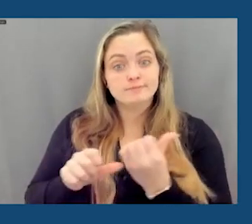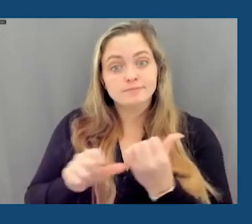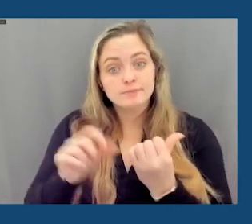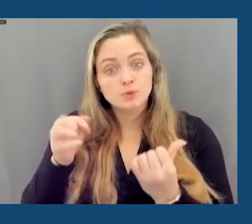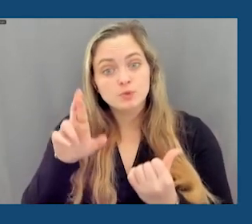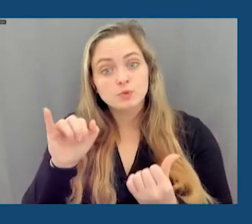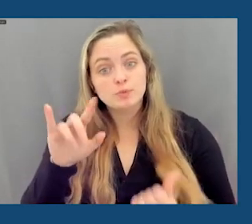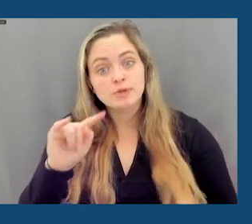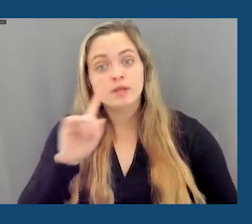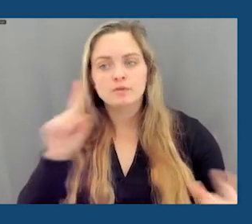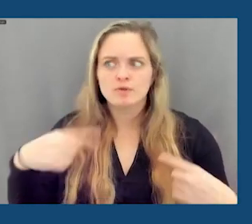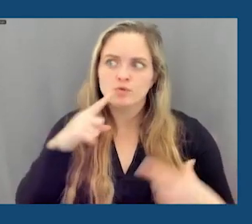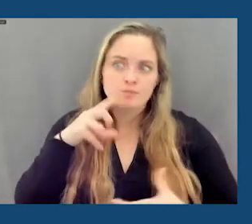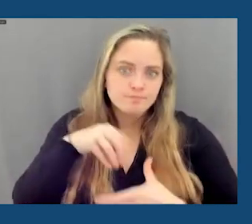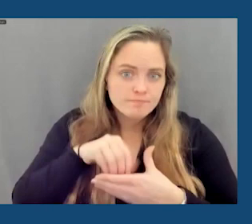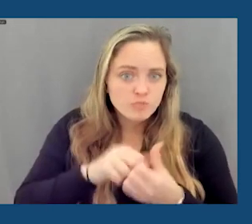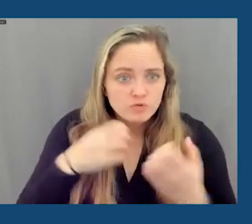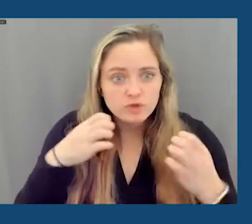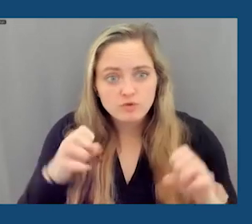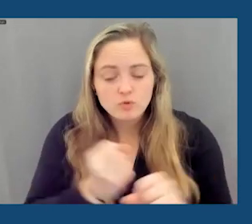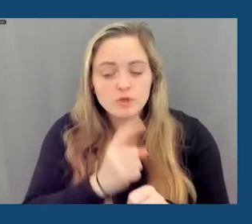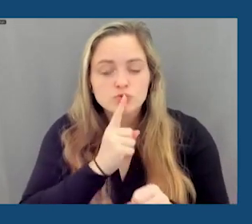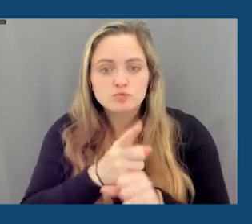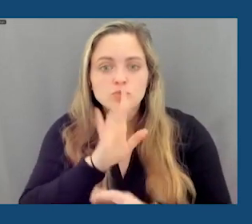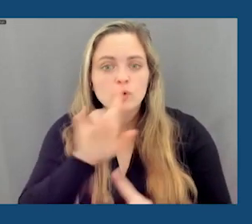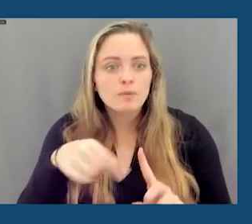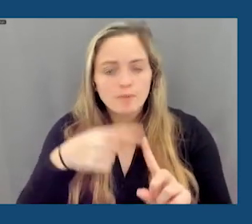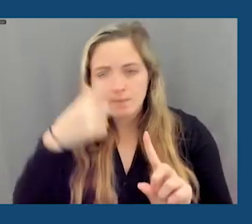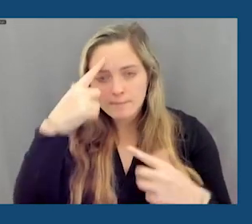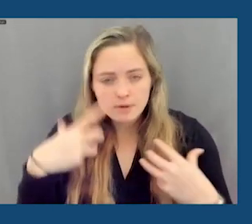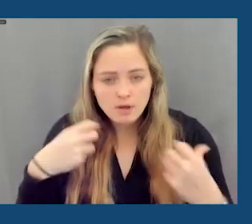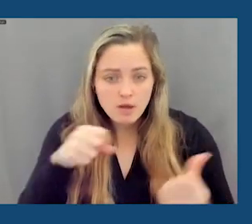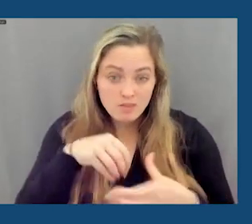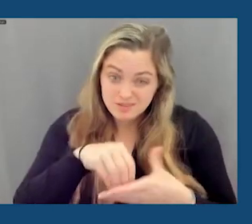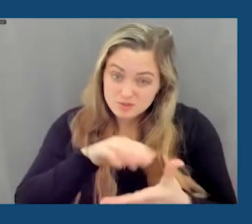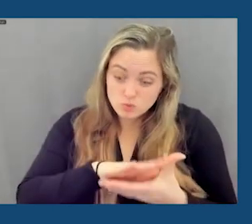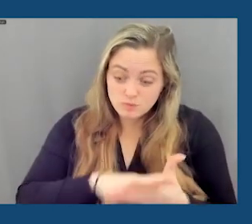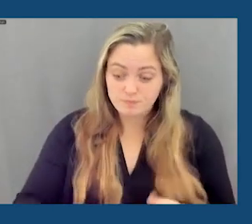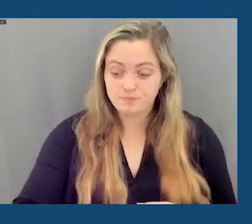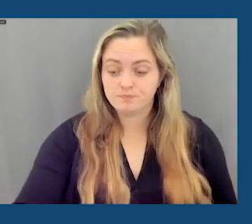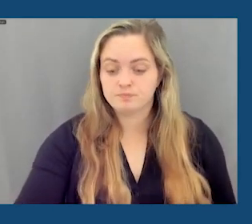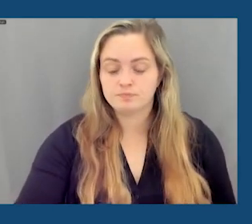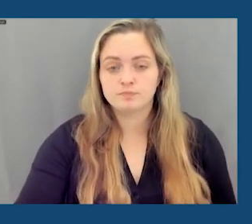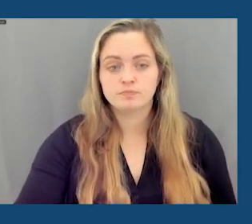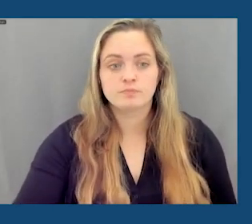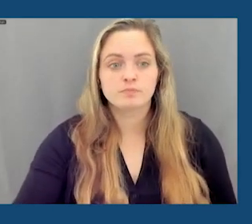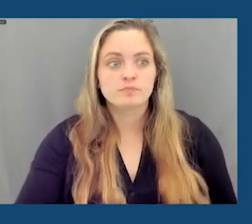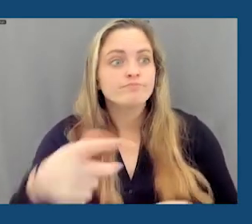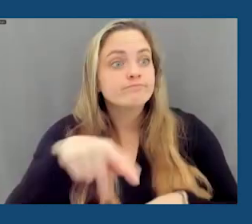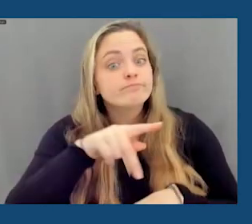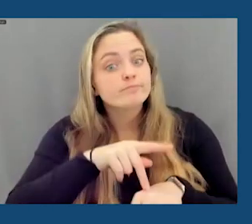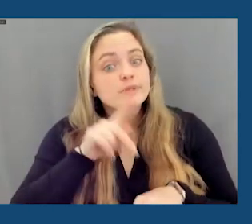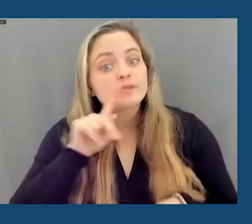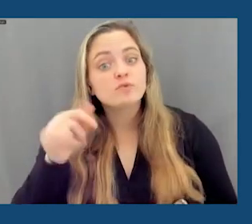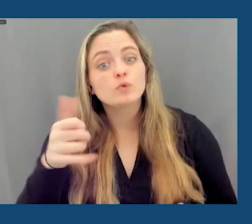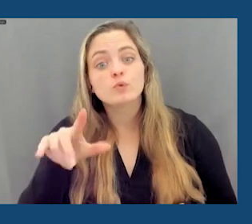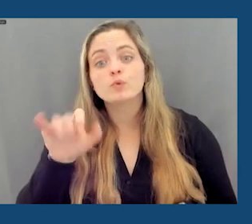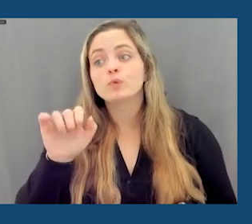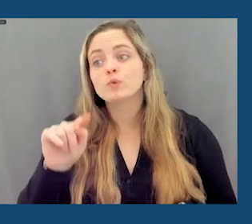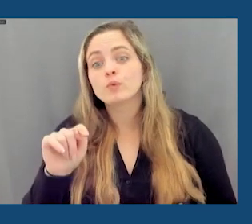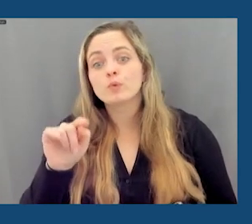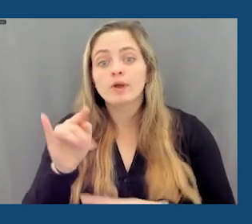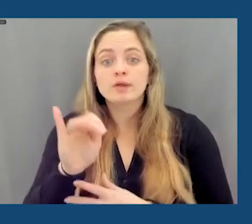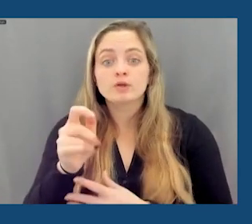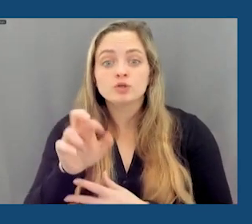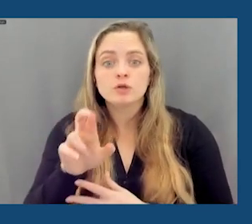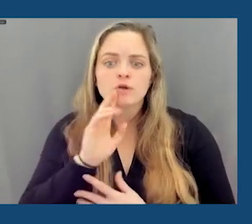been very involved in the effort to talk about mental health in schools. Our principal, Craig Chandler, thank you for